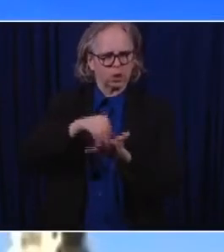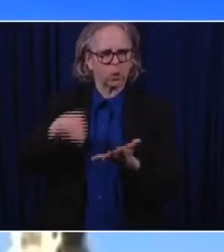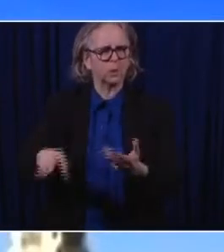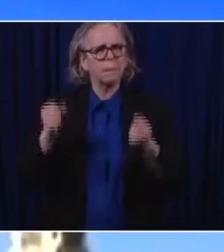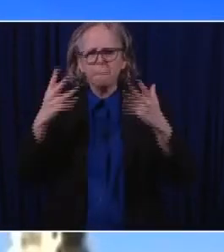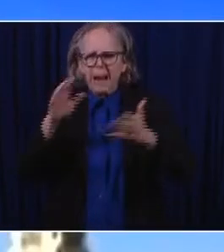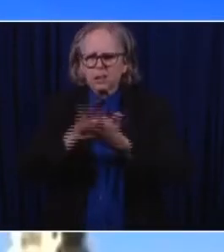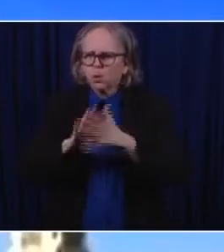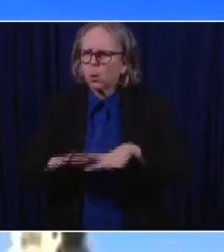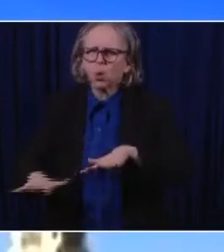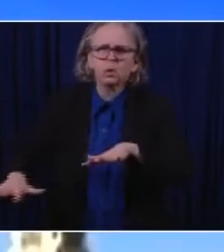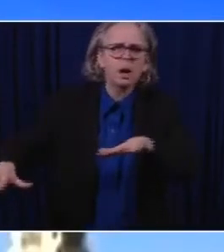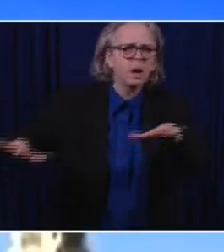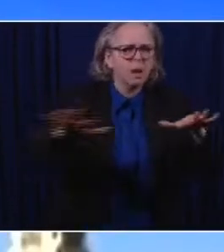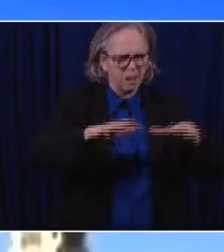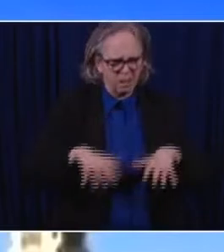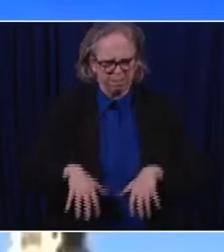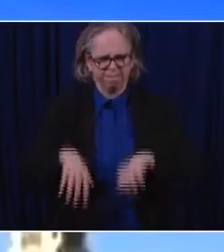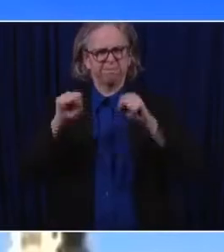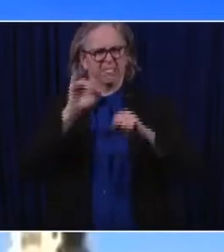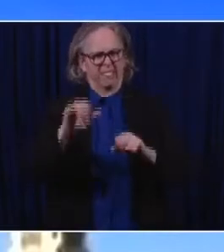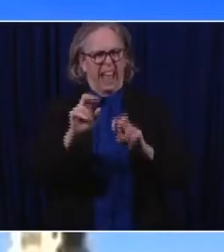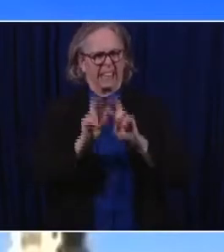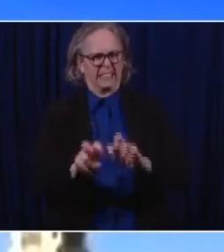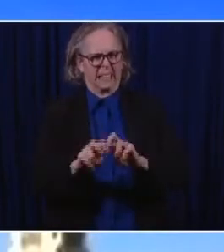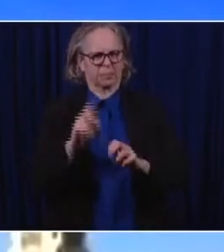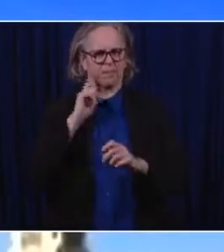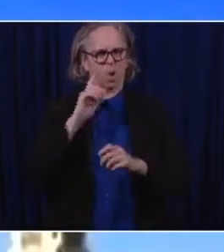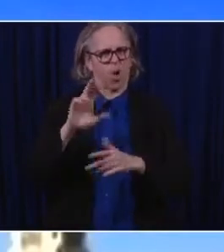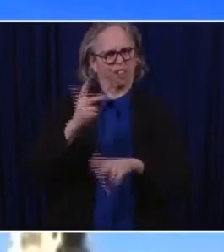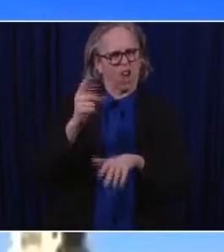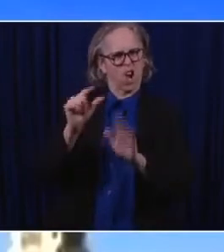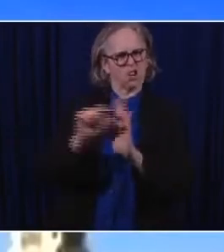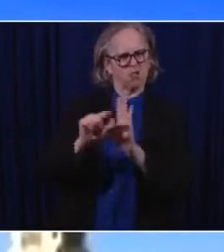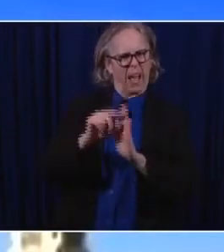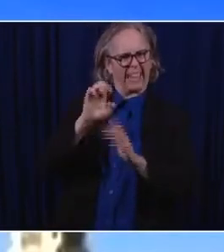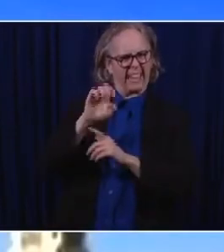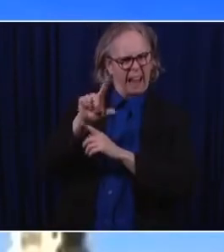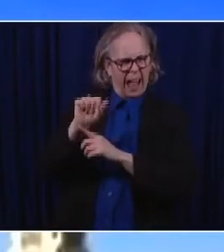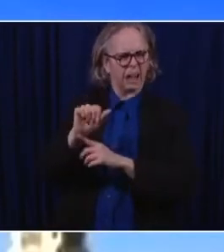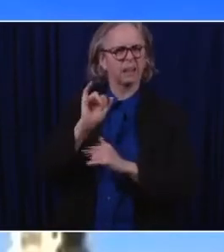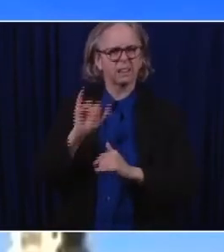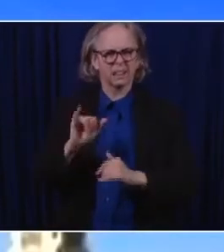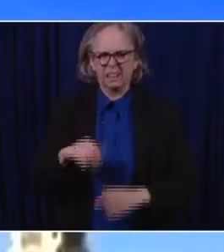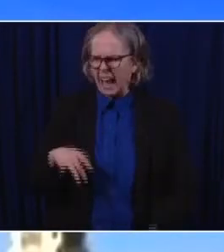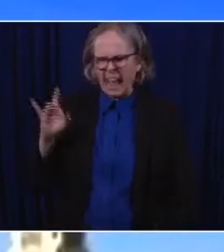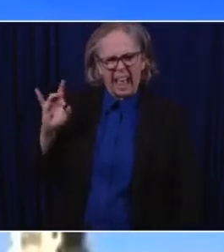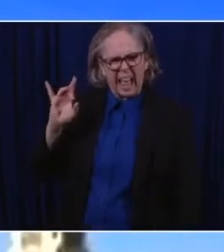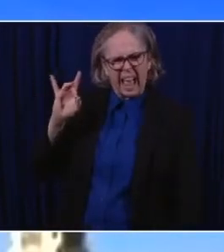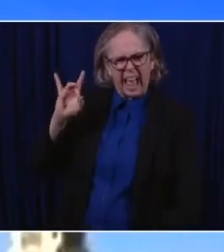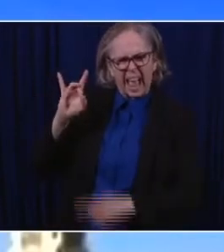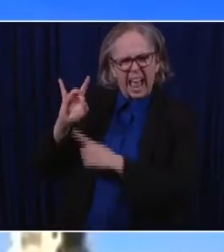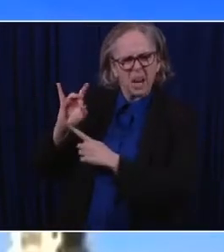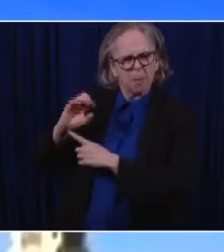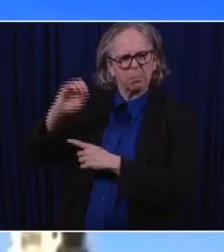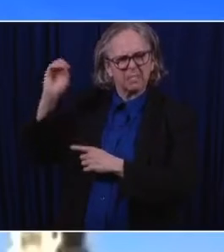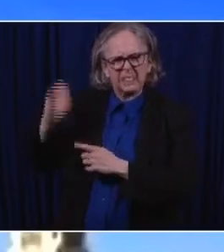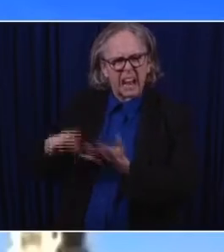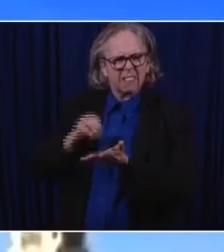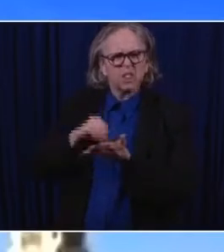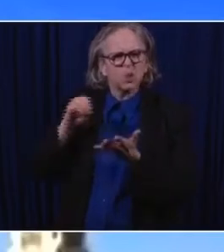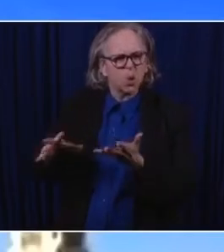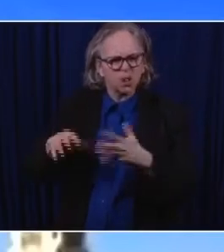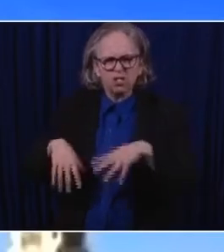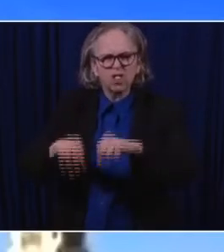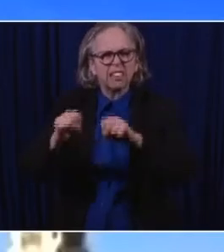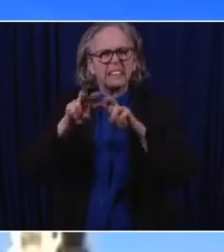80% of students participated compared to about 90 to 95% that would participate in a traditional year. One of the reasons